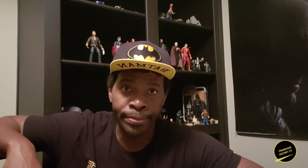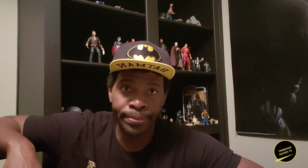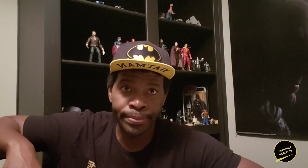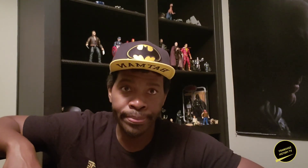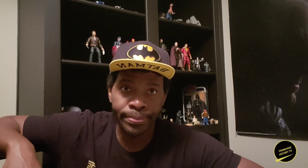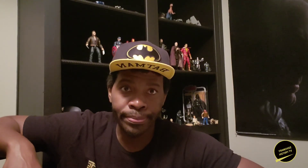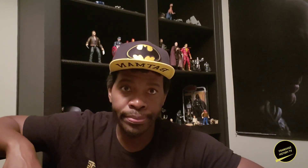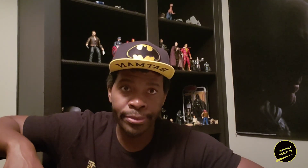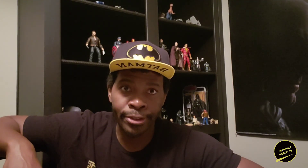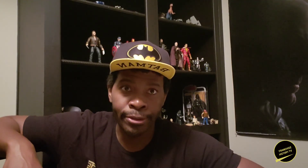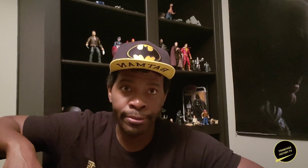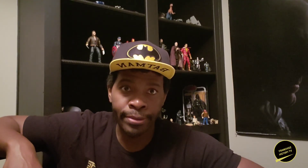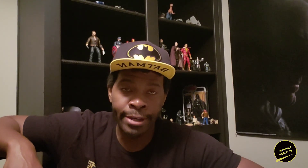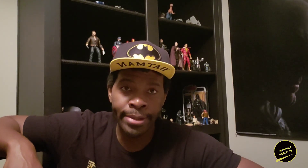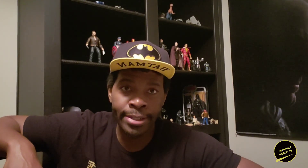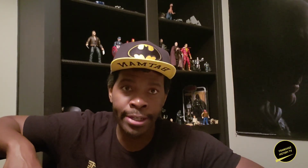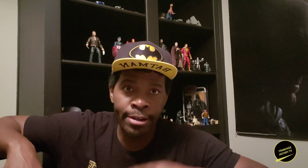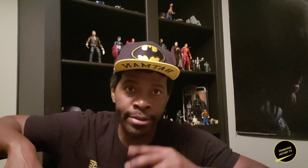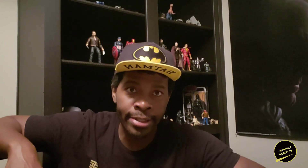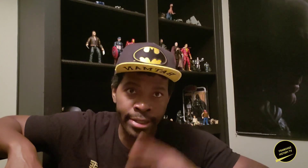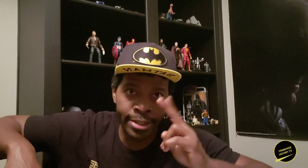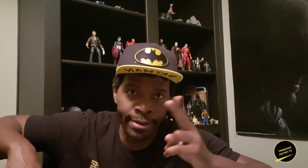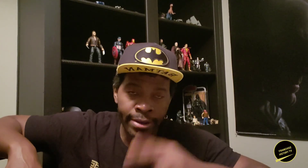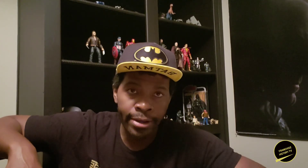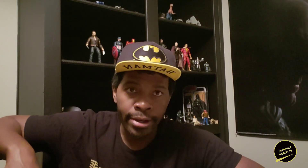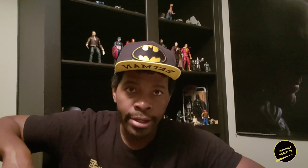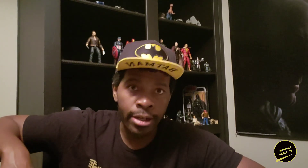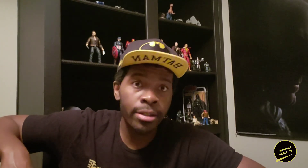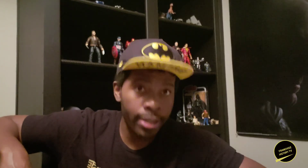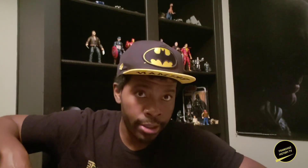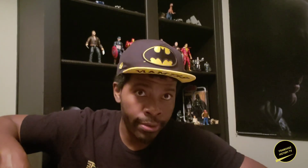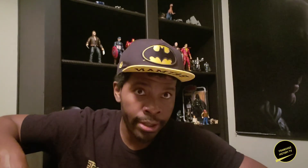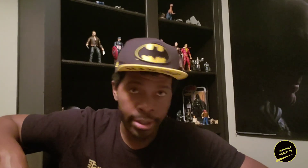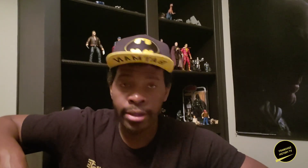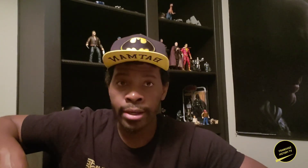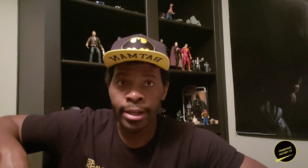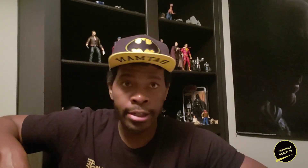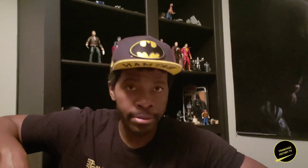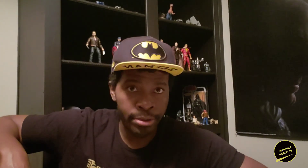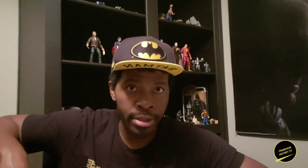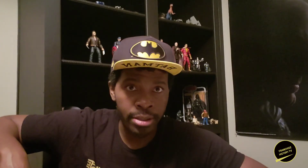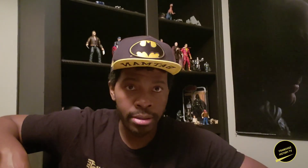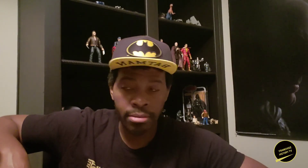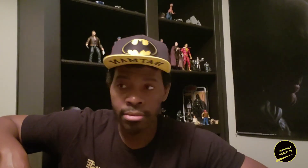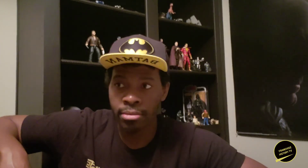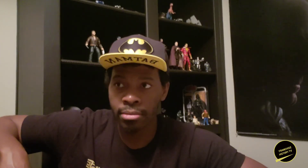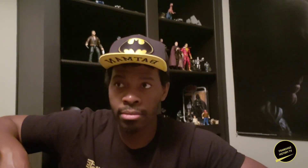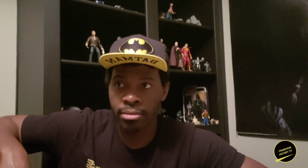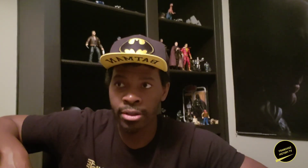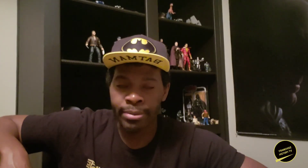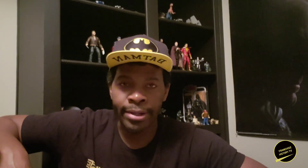are. So that being said, y'all stay safe. Y'all stay out the way. Get out them streets.